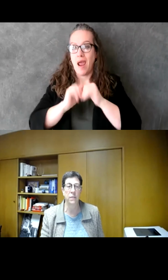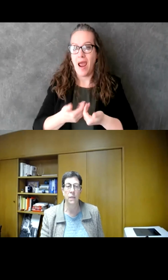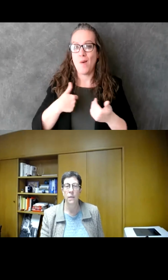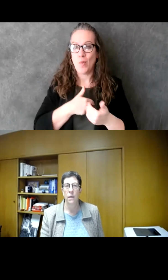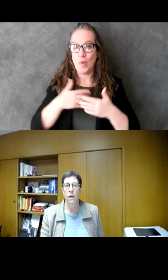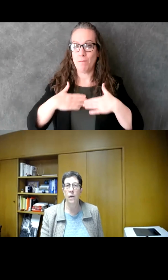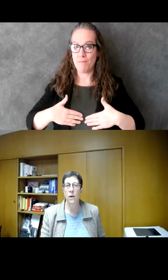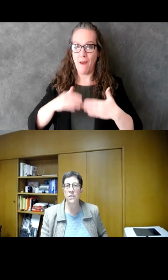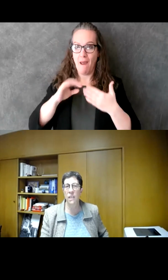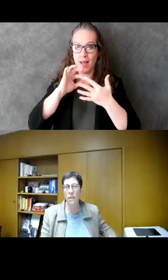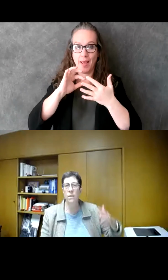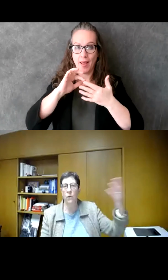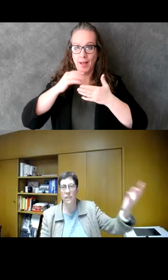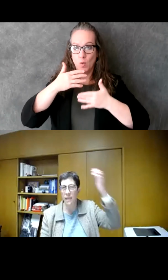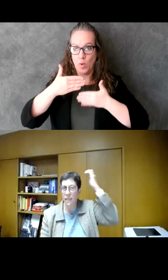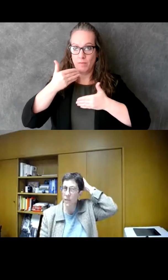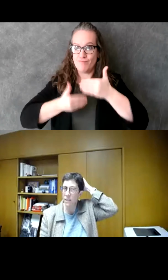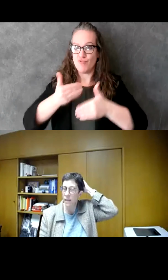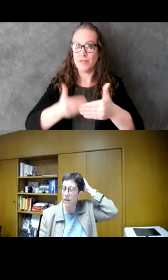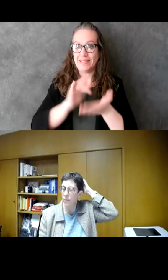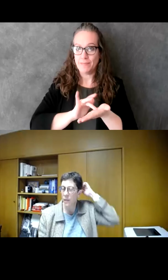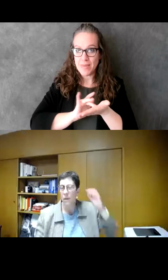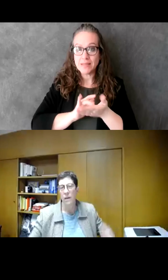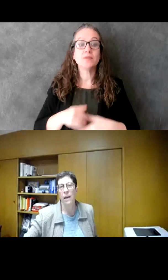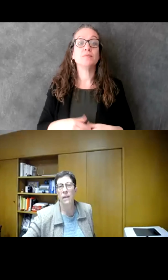medications. Our skin or integument.